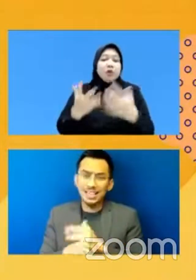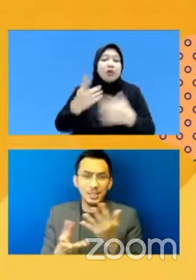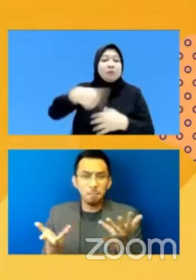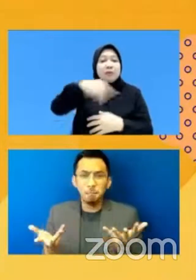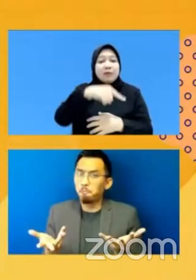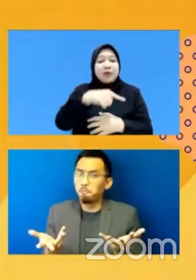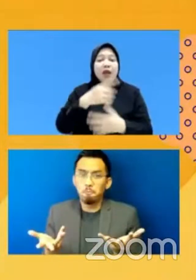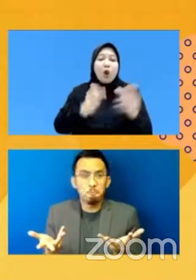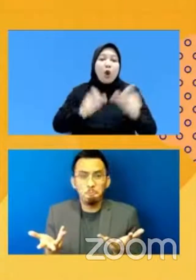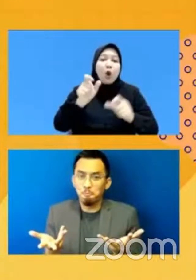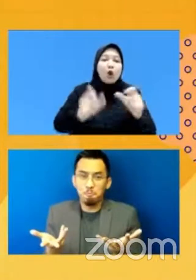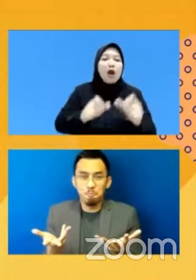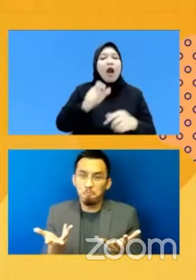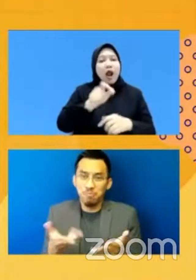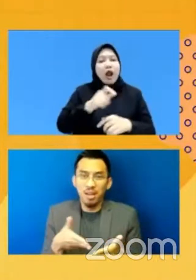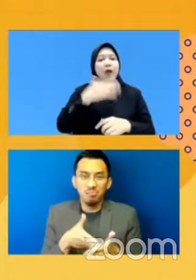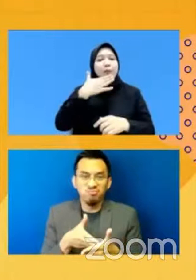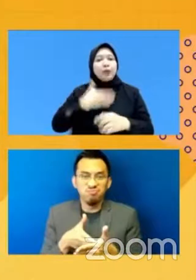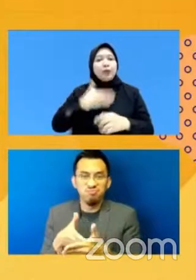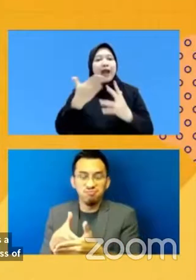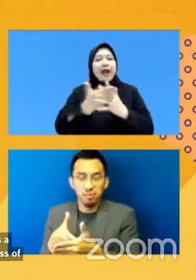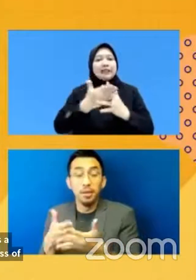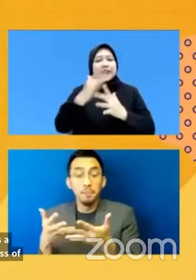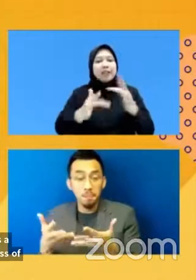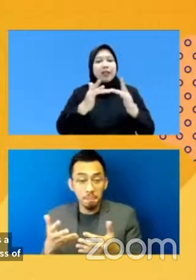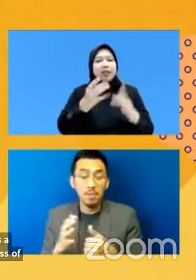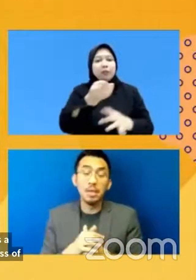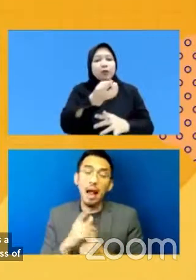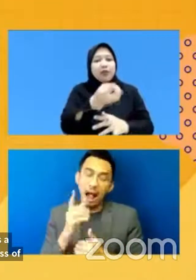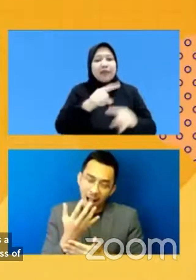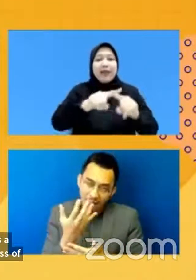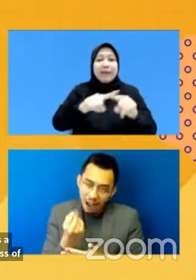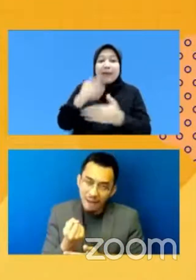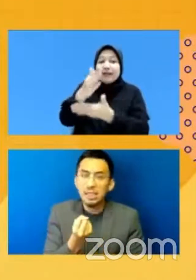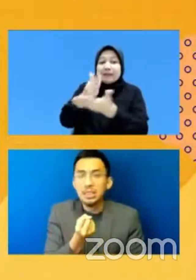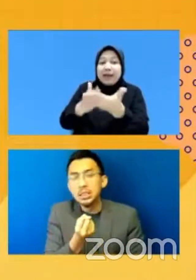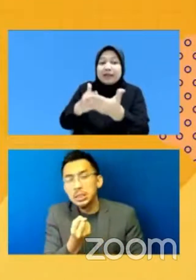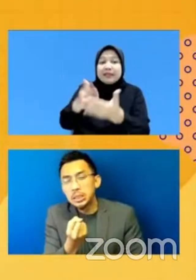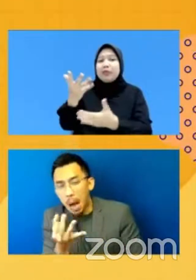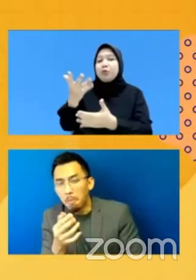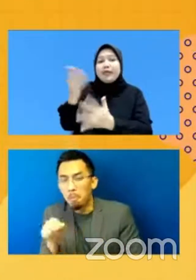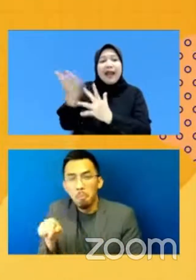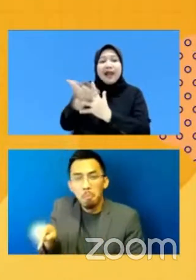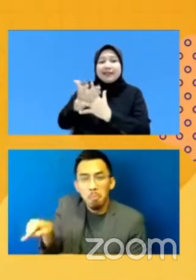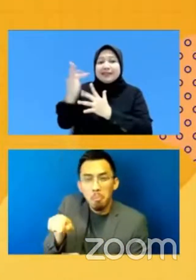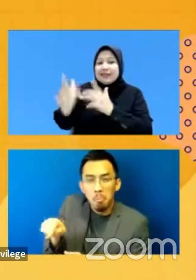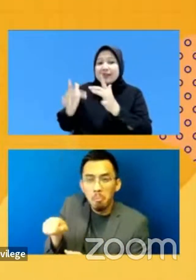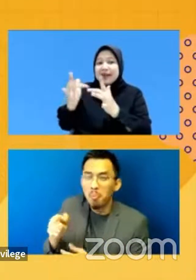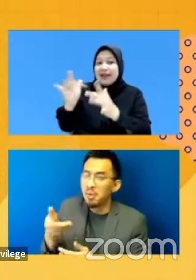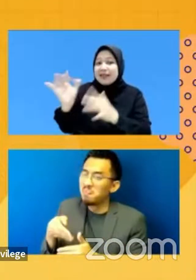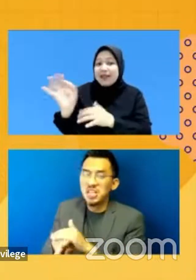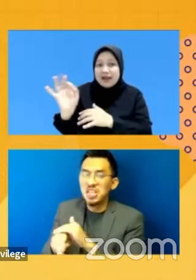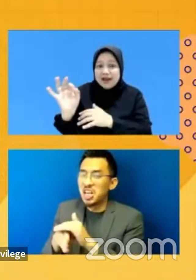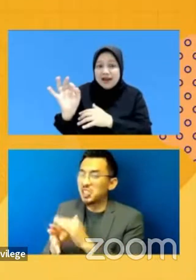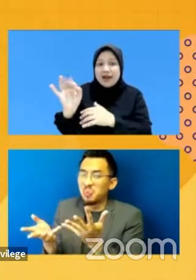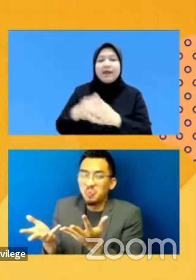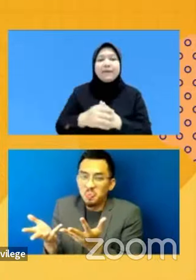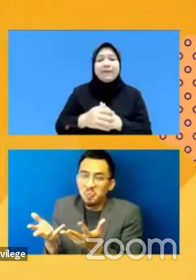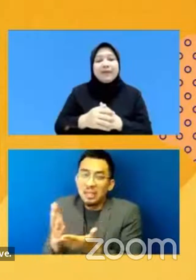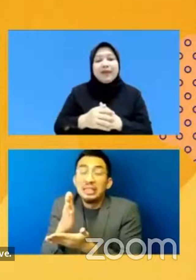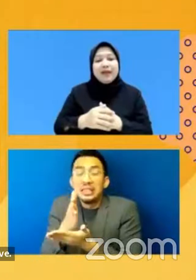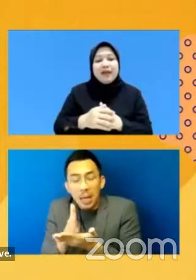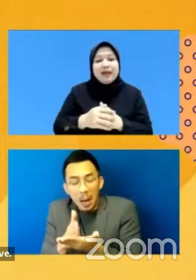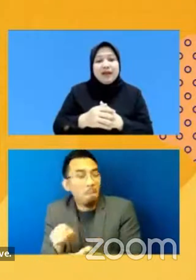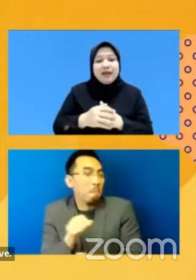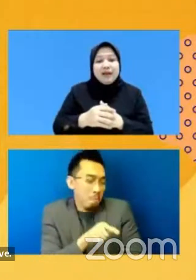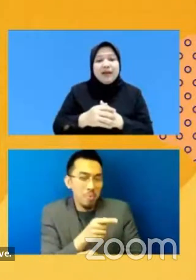who have the privilege to access for internet, and some they don't have. So sometimes the most of the